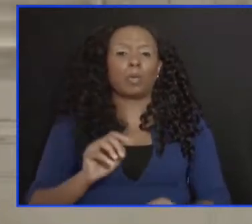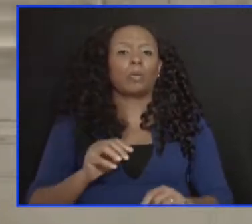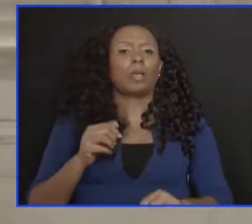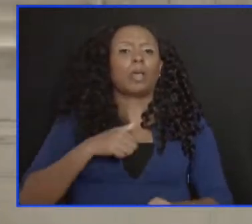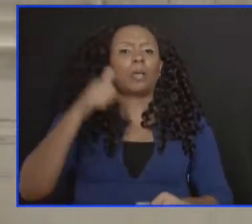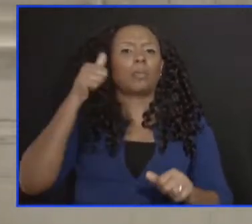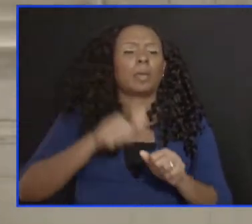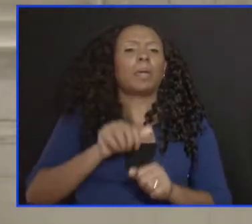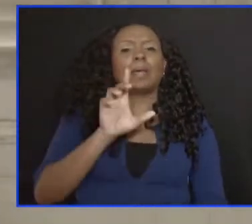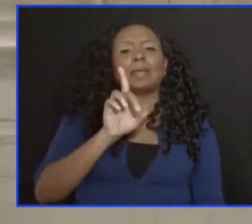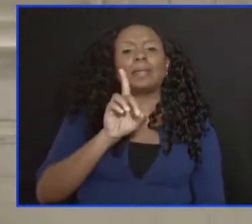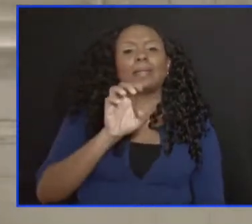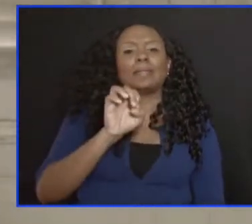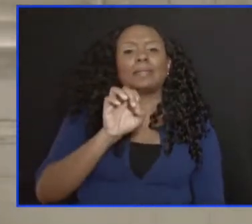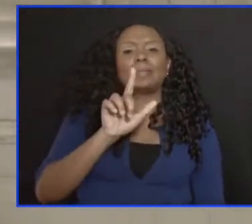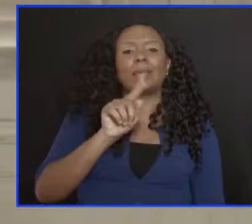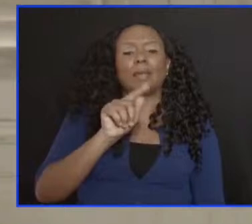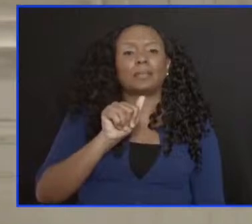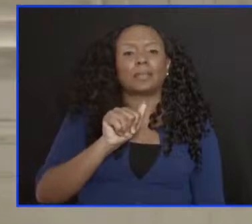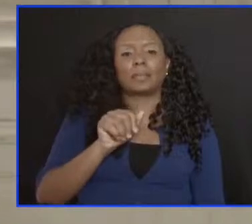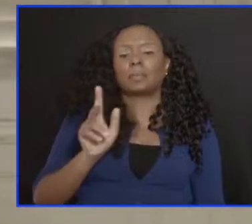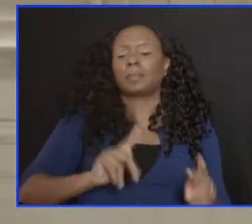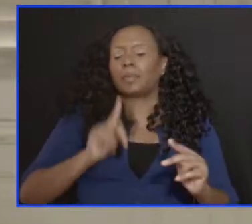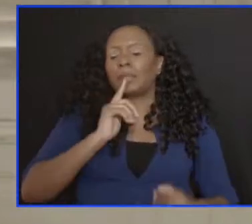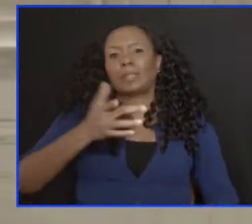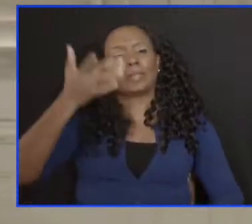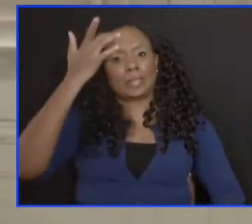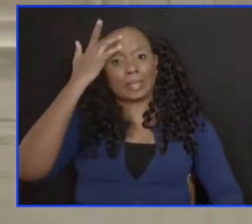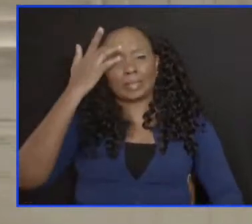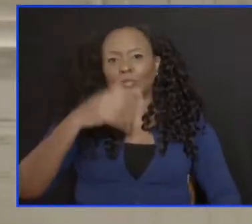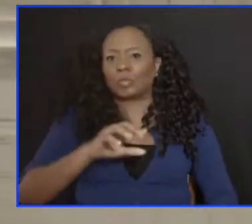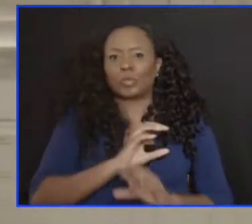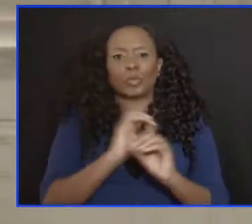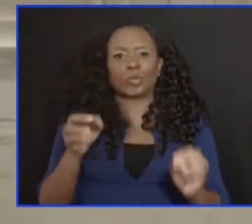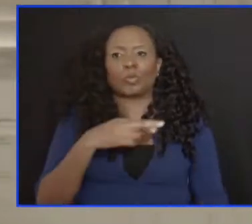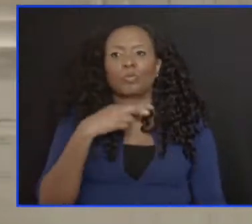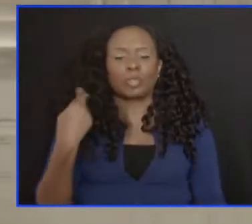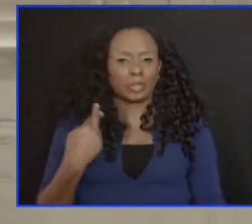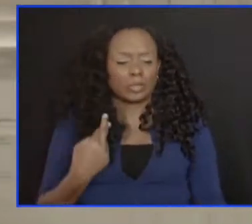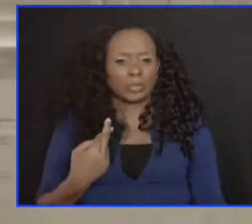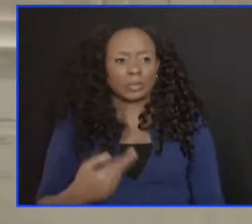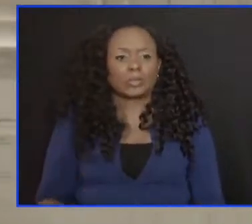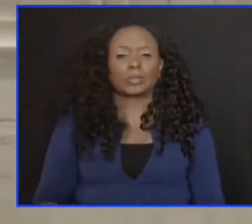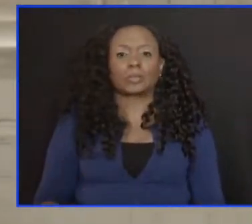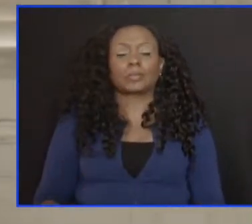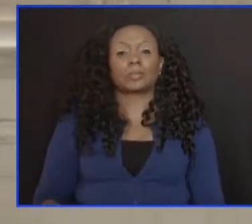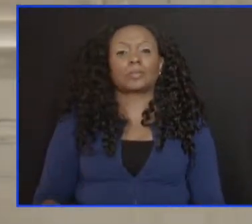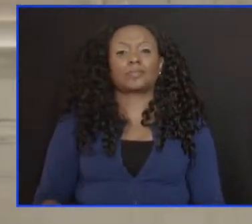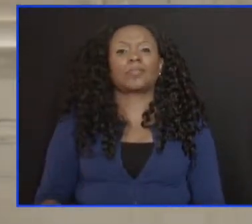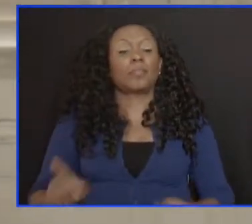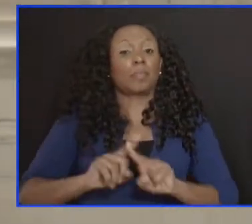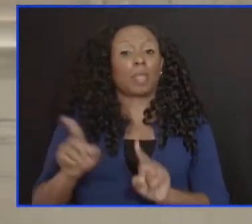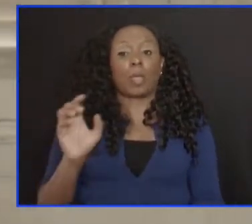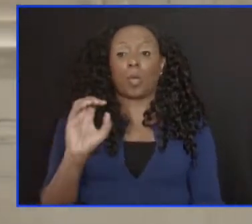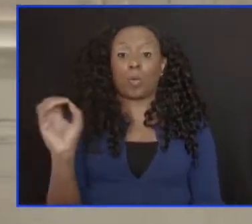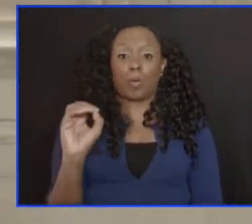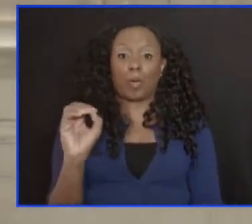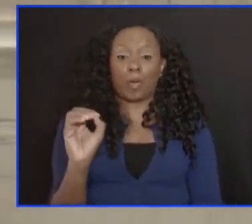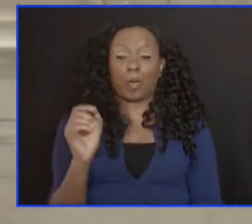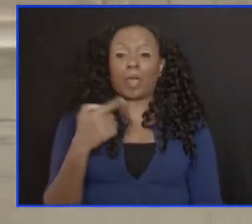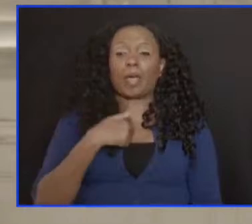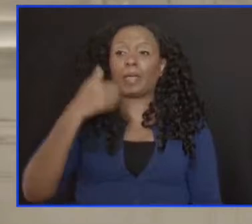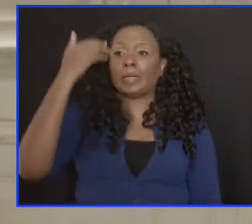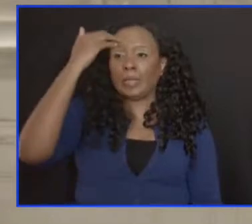get very sick, and you really don't want to take that risk. For Omicron, the person is positive. I know now